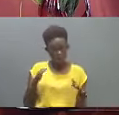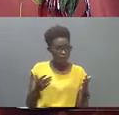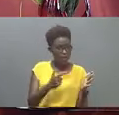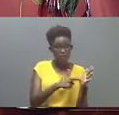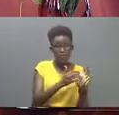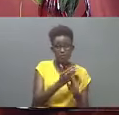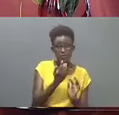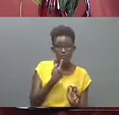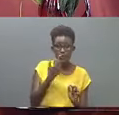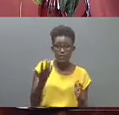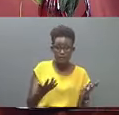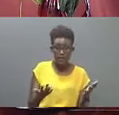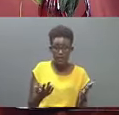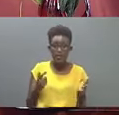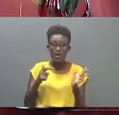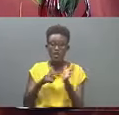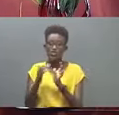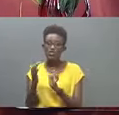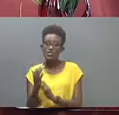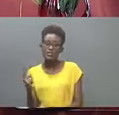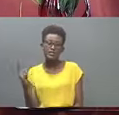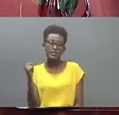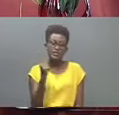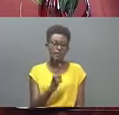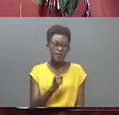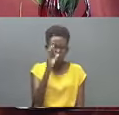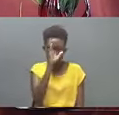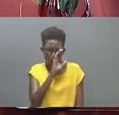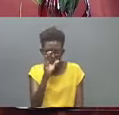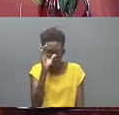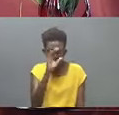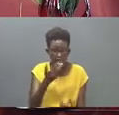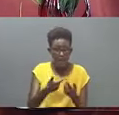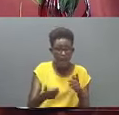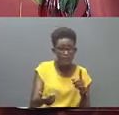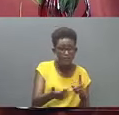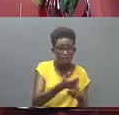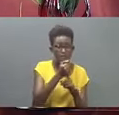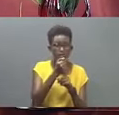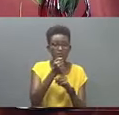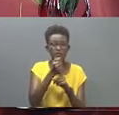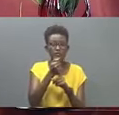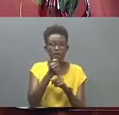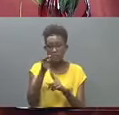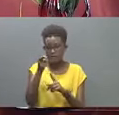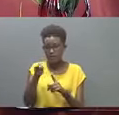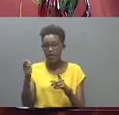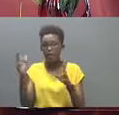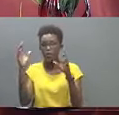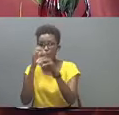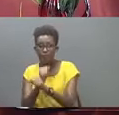that Jesus came to seek and find that which was lost.